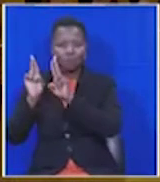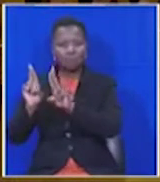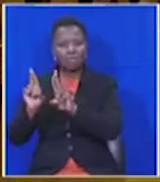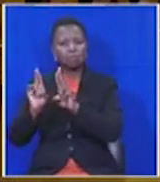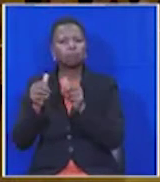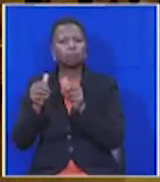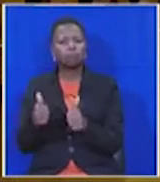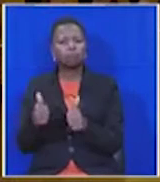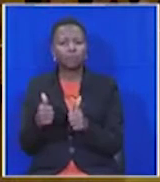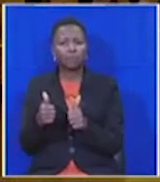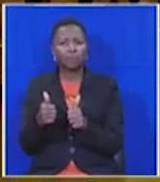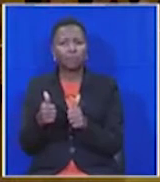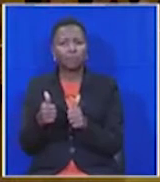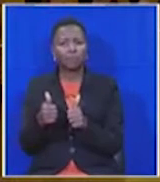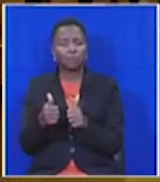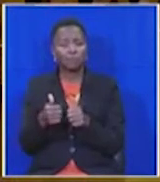thought.